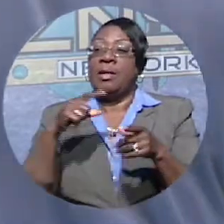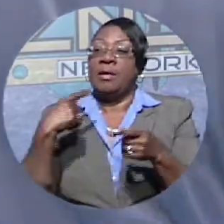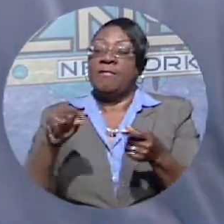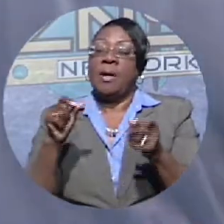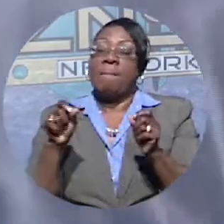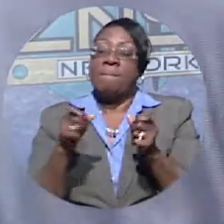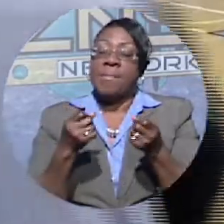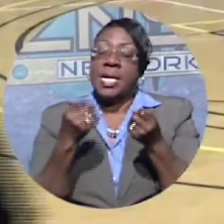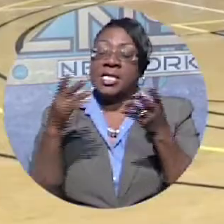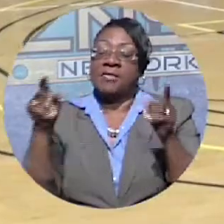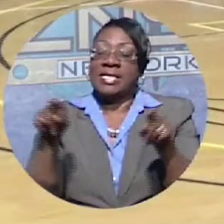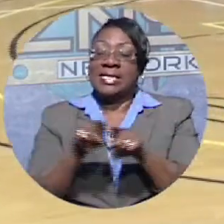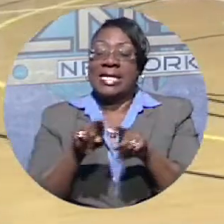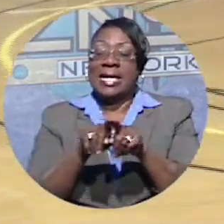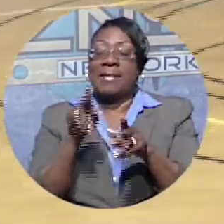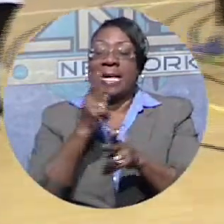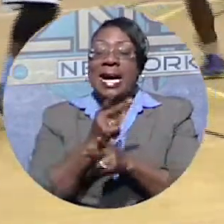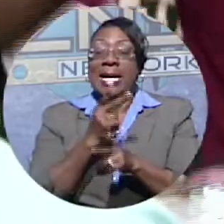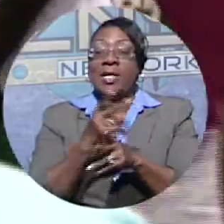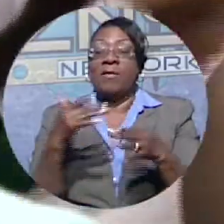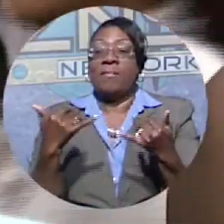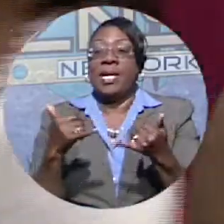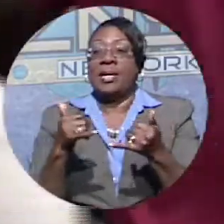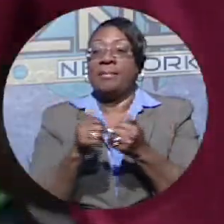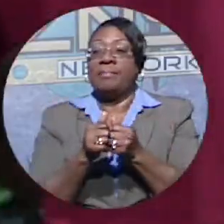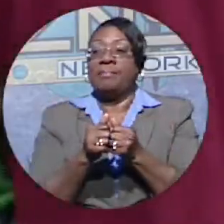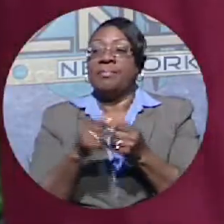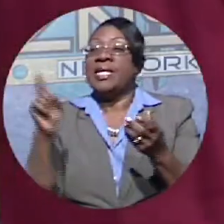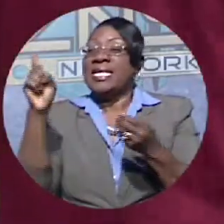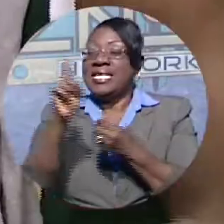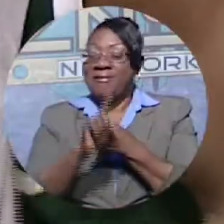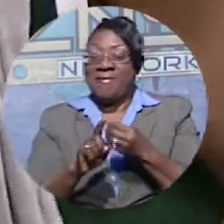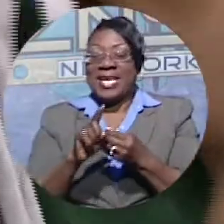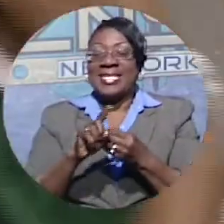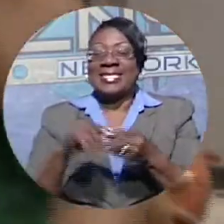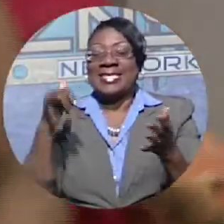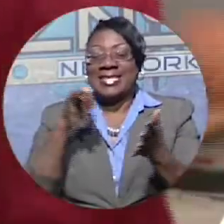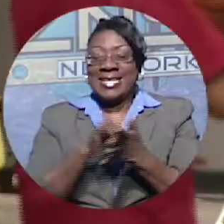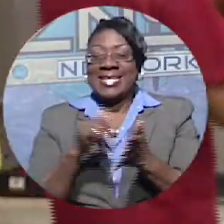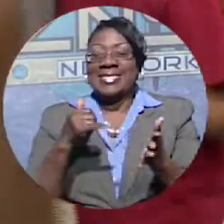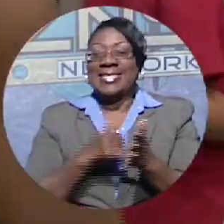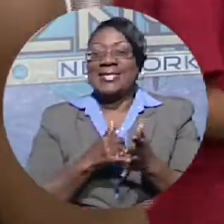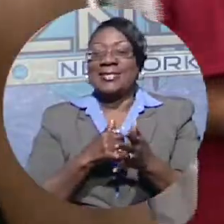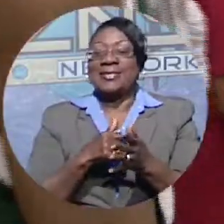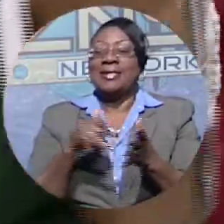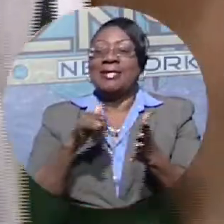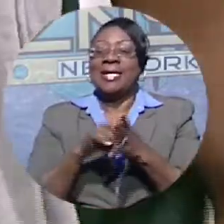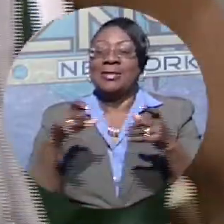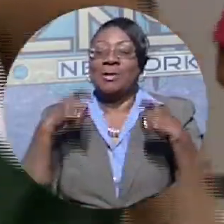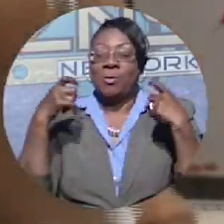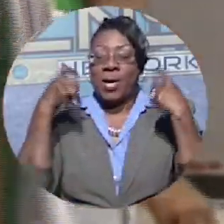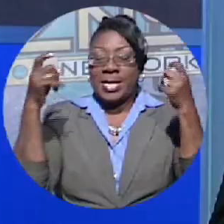of the same, and the game plan is simple. Defense, last turnovers. Defense, that's it. Defense win game.